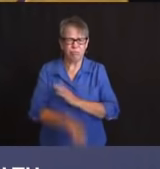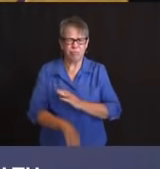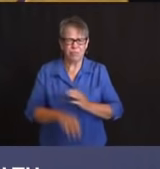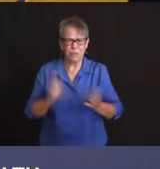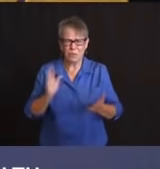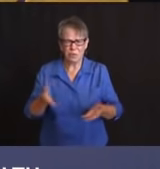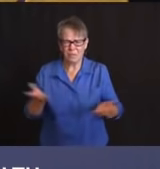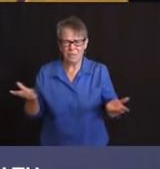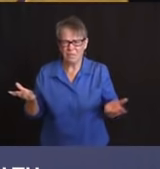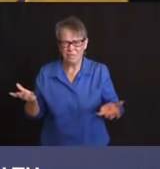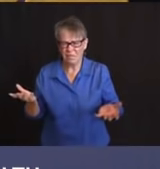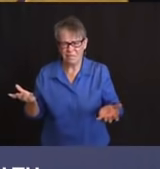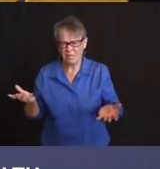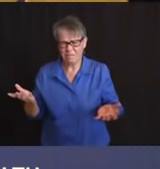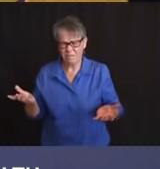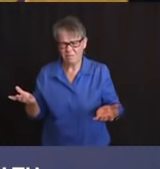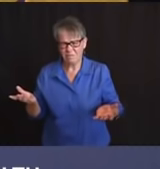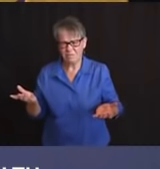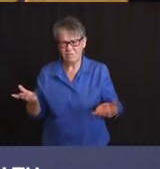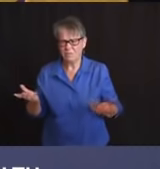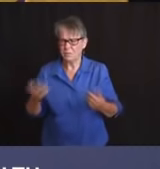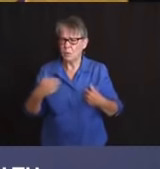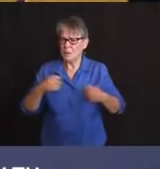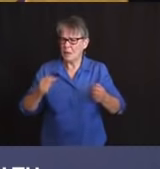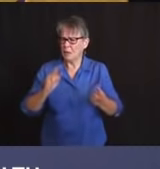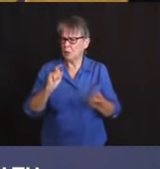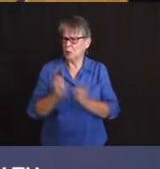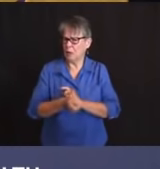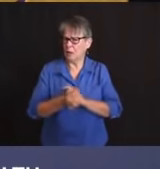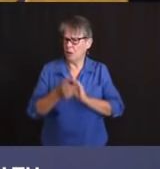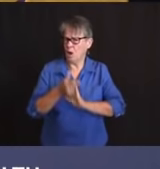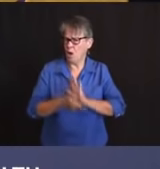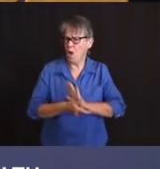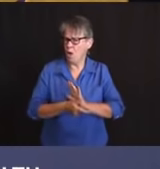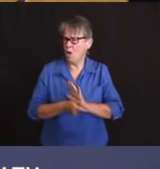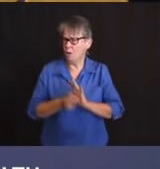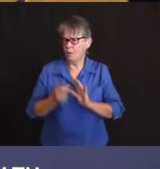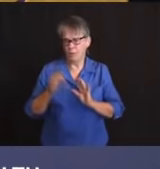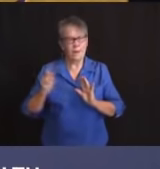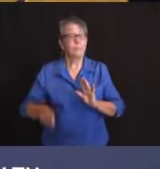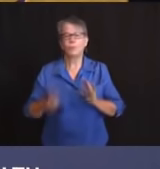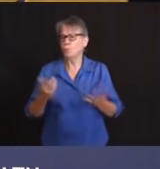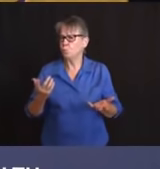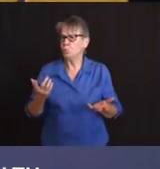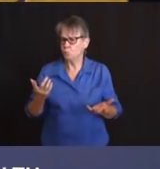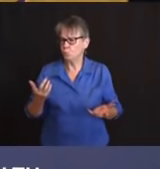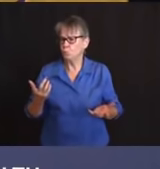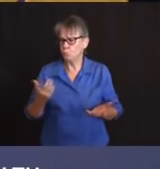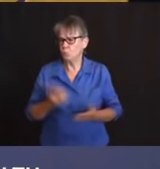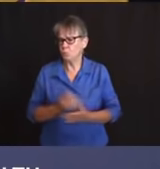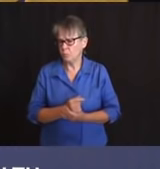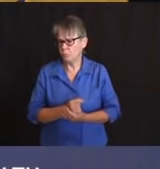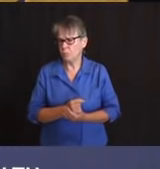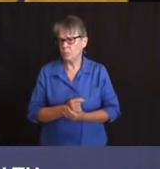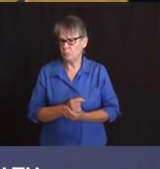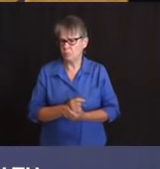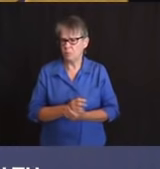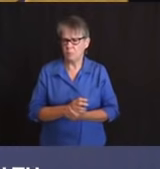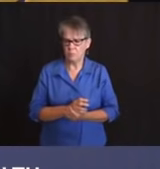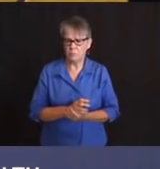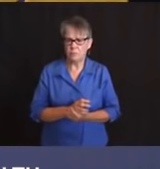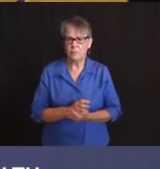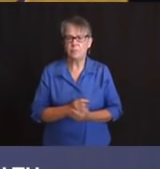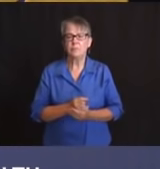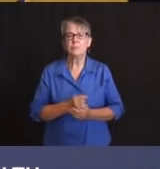law. I'm not going to comment on any specific bills on the drivers at the Motor Vehicles Commission, but if folks